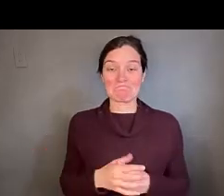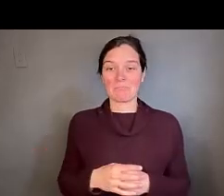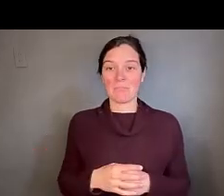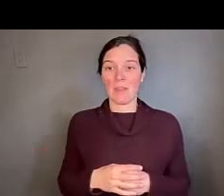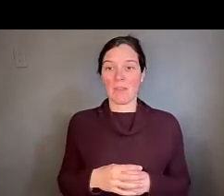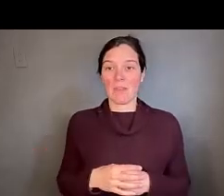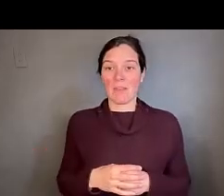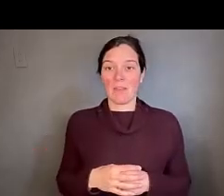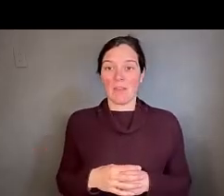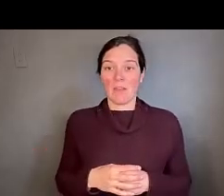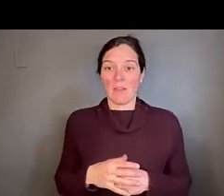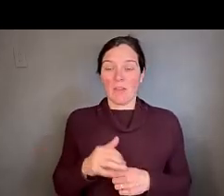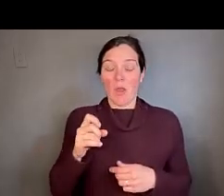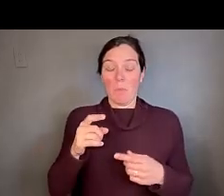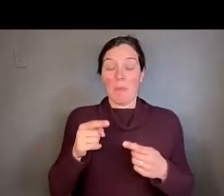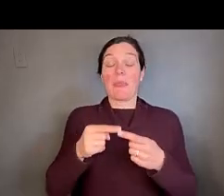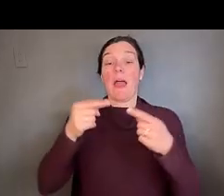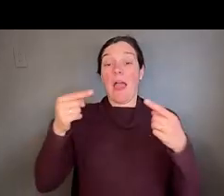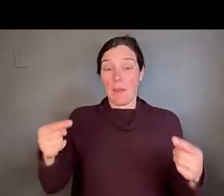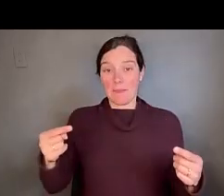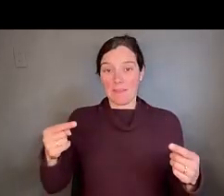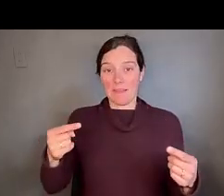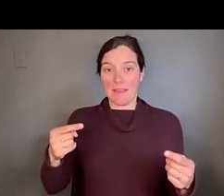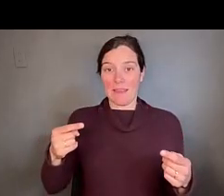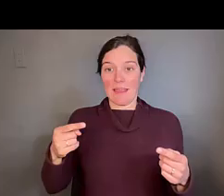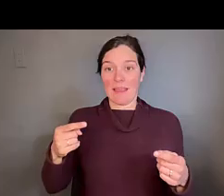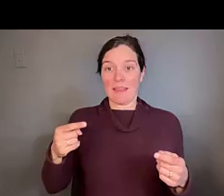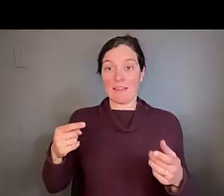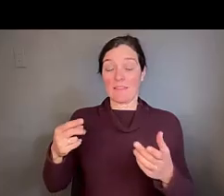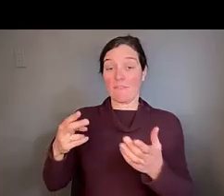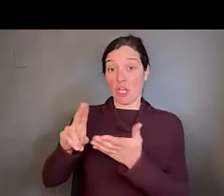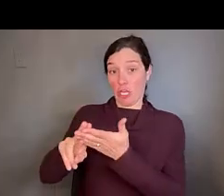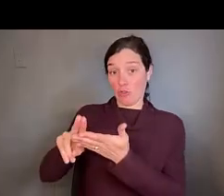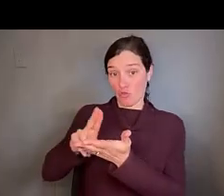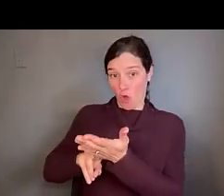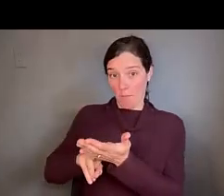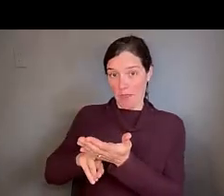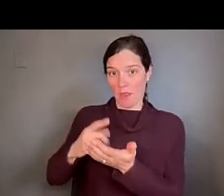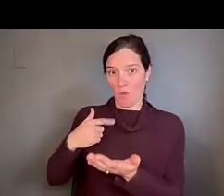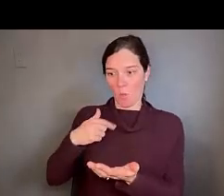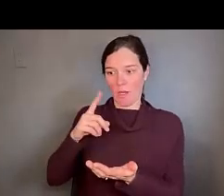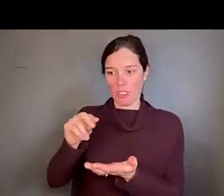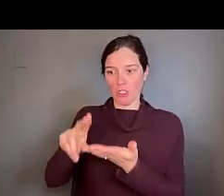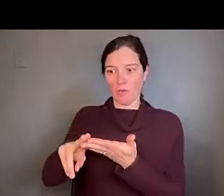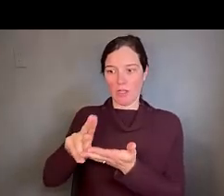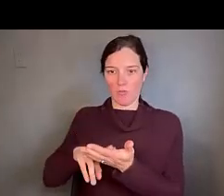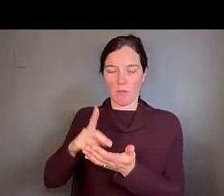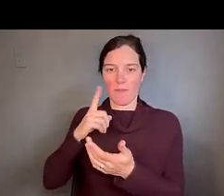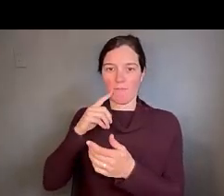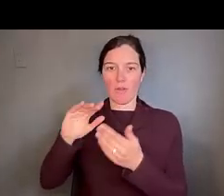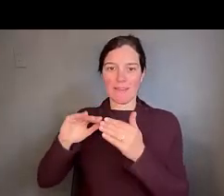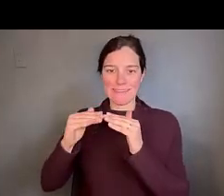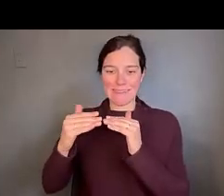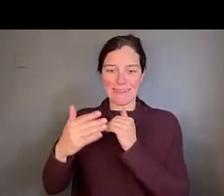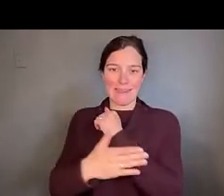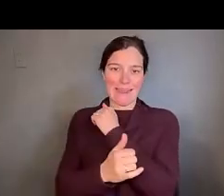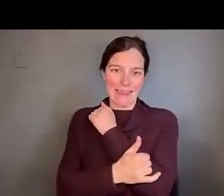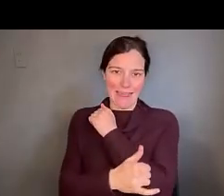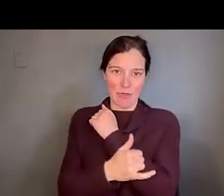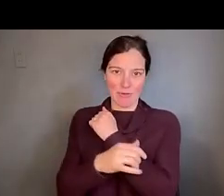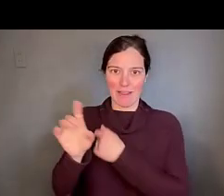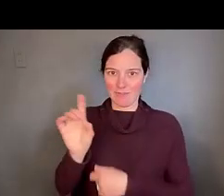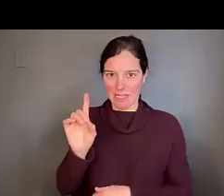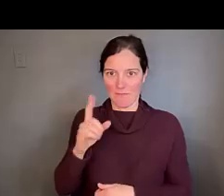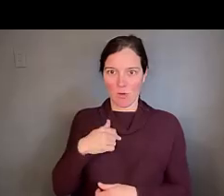So the flip side, though, is we're in enrollment. We do the enrollment for people in the city and county of Denver. And so we're going to